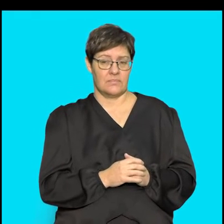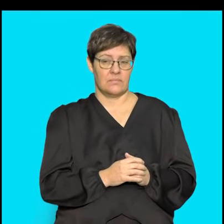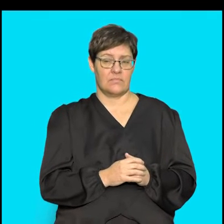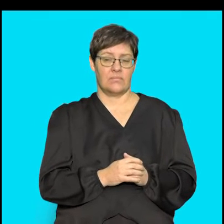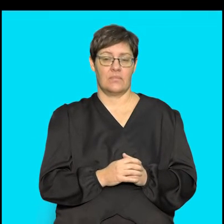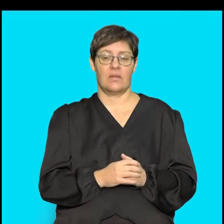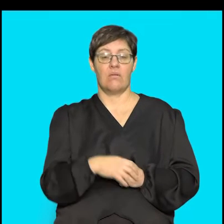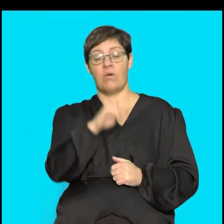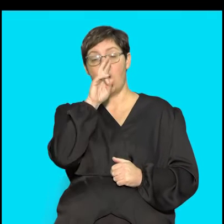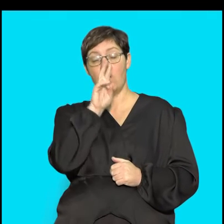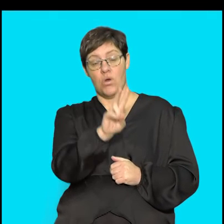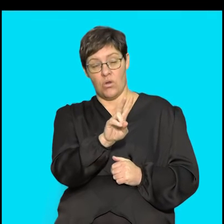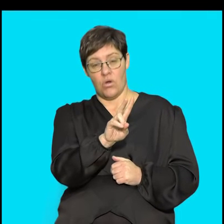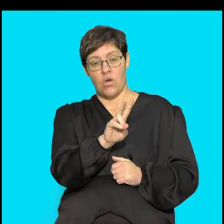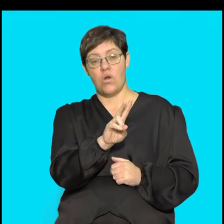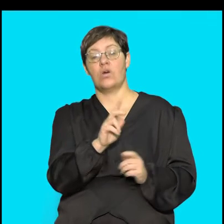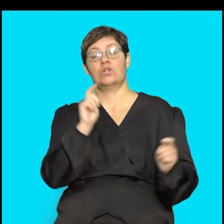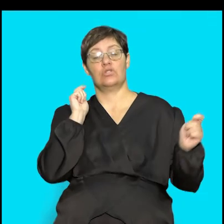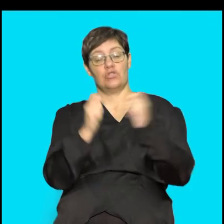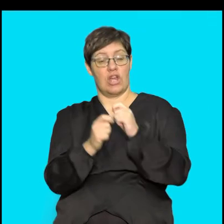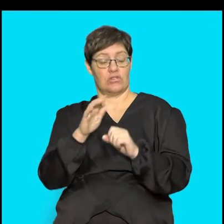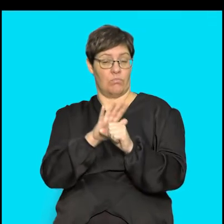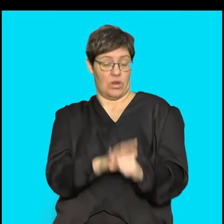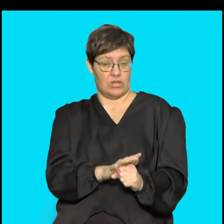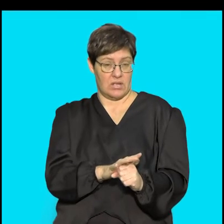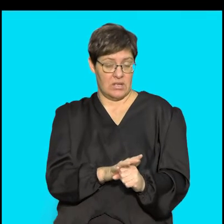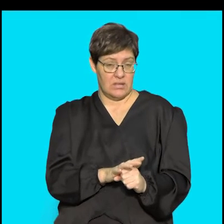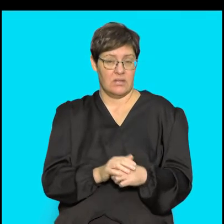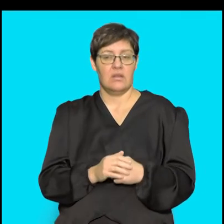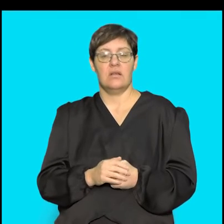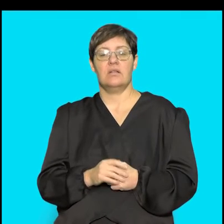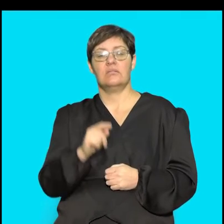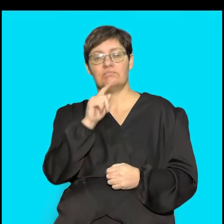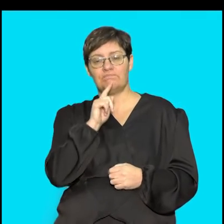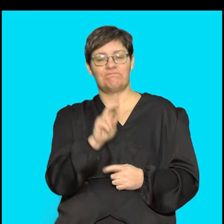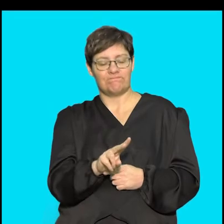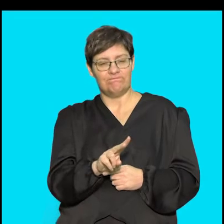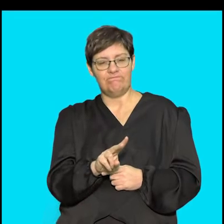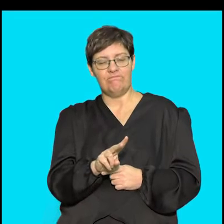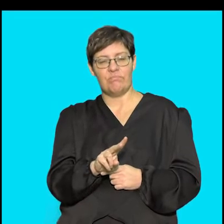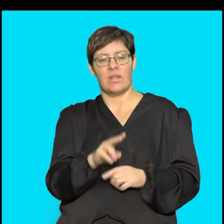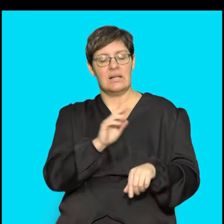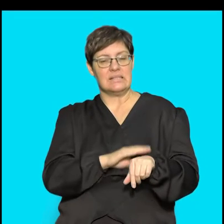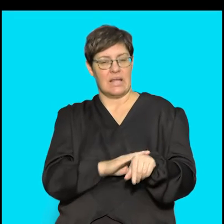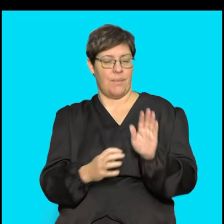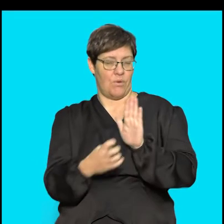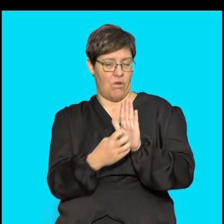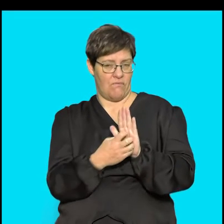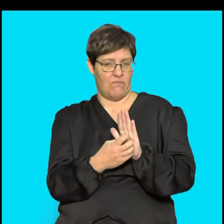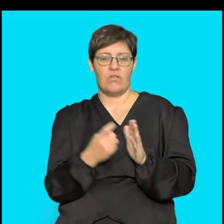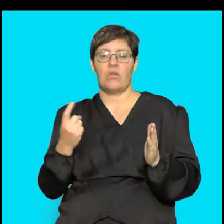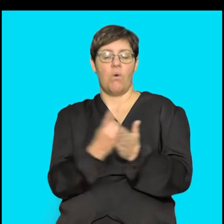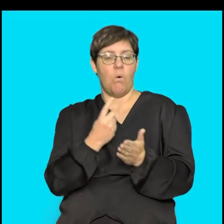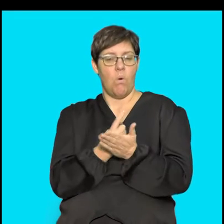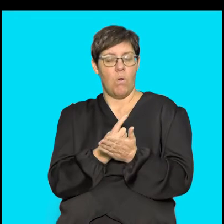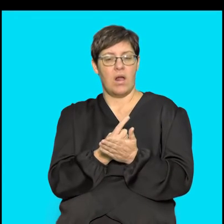Right. When we look at the stress of change in pressure, the feature on the concentration time graphs,